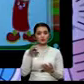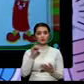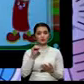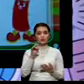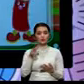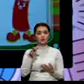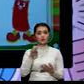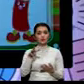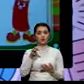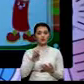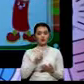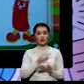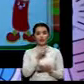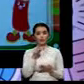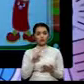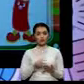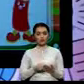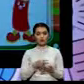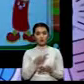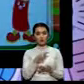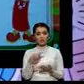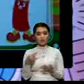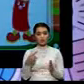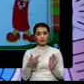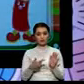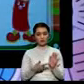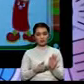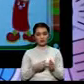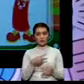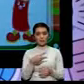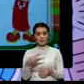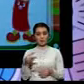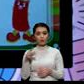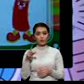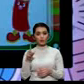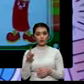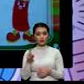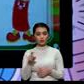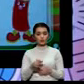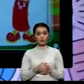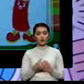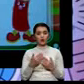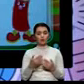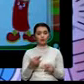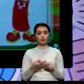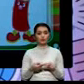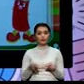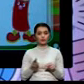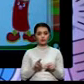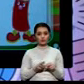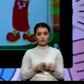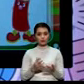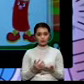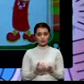tenglamamizda noma'lum son ayiru 7 barobar 100. Buni topish uchun